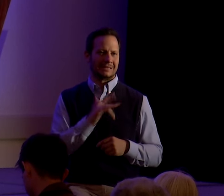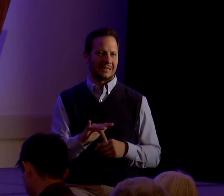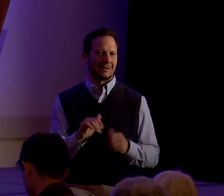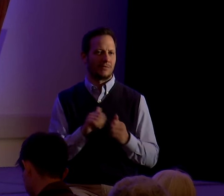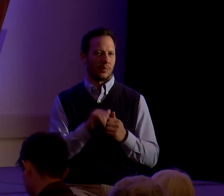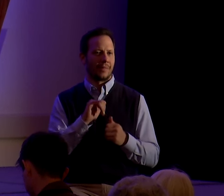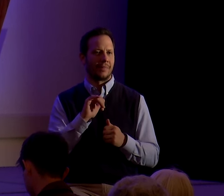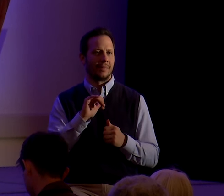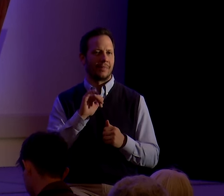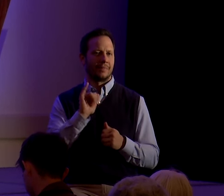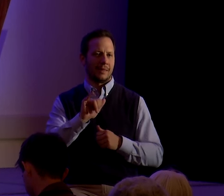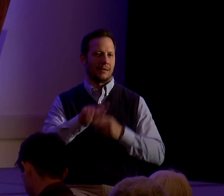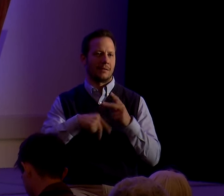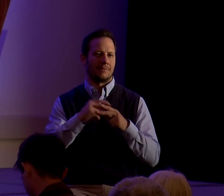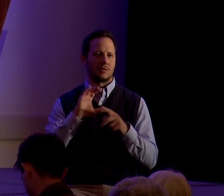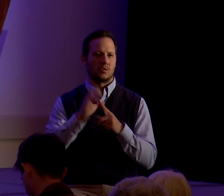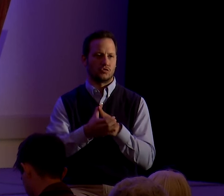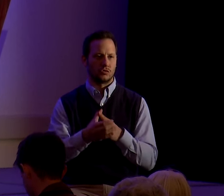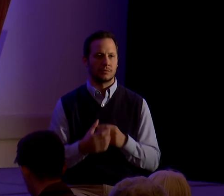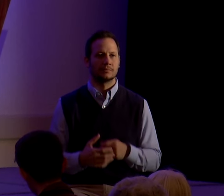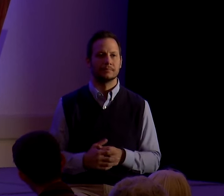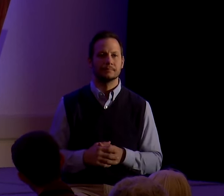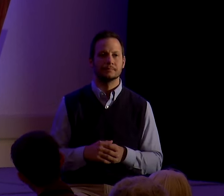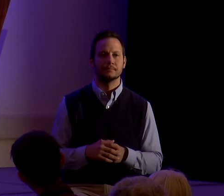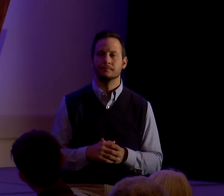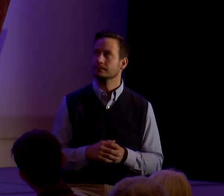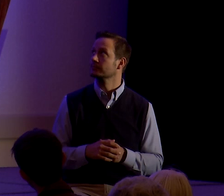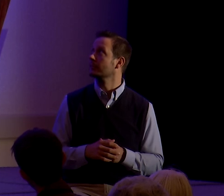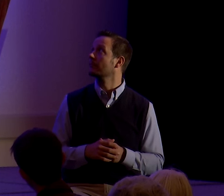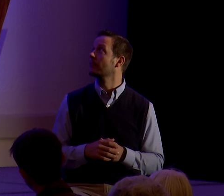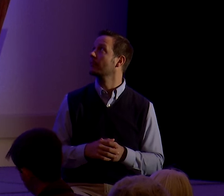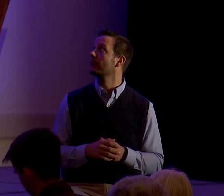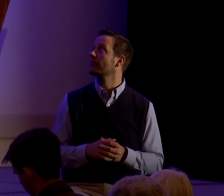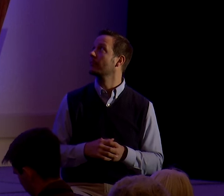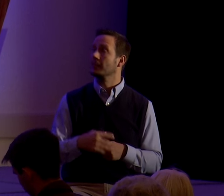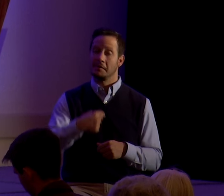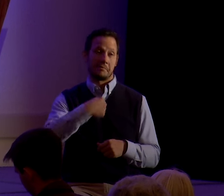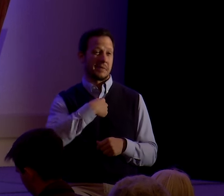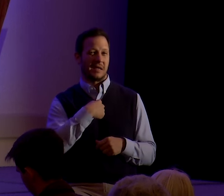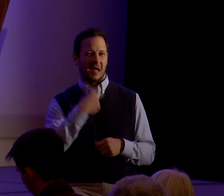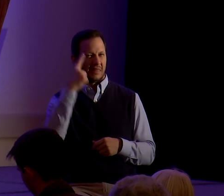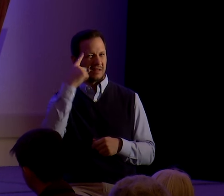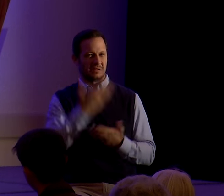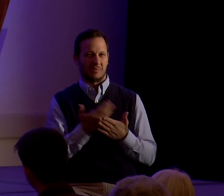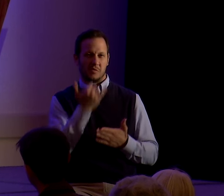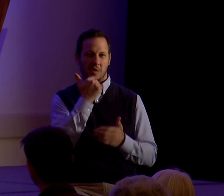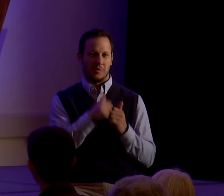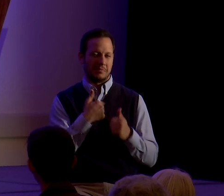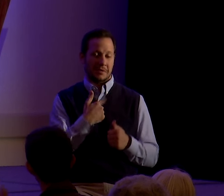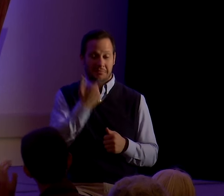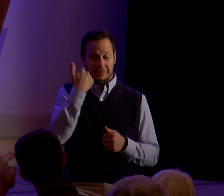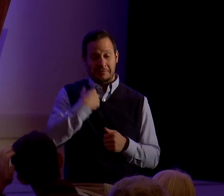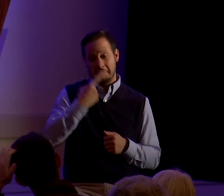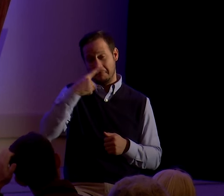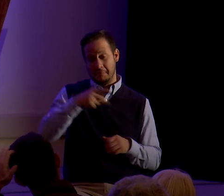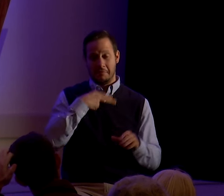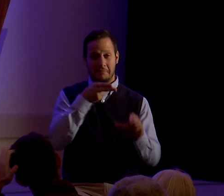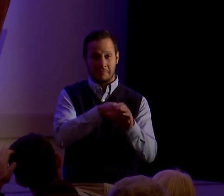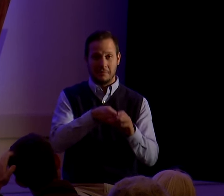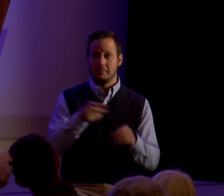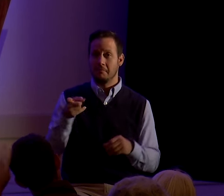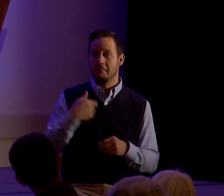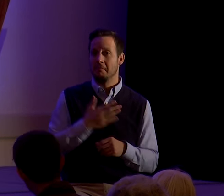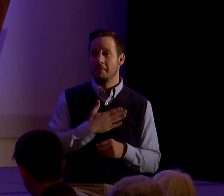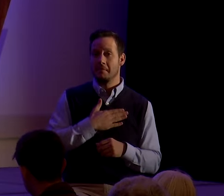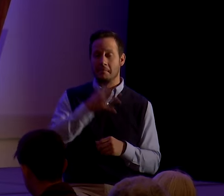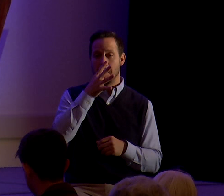part of the culture, right? I'm the anomaly. I don't know what went wrong with me. I got dropped my head and you know, it's like my mom just